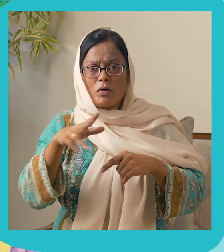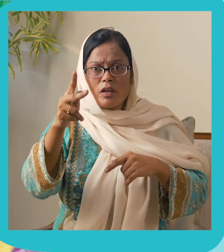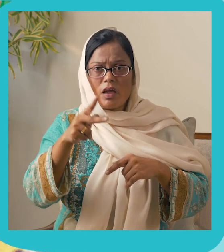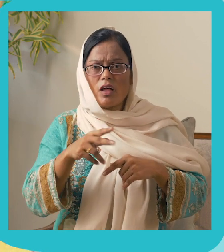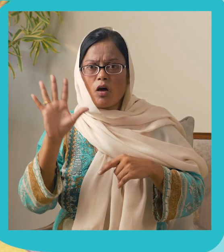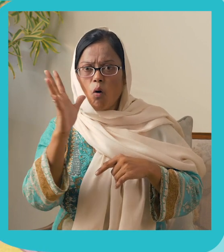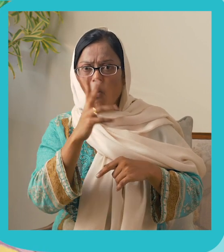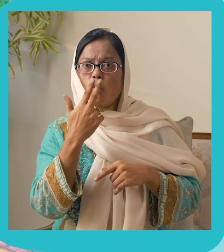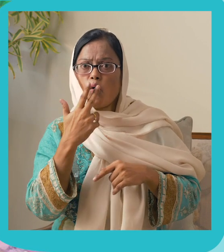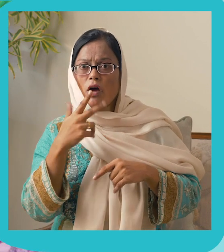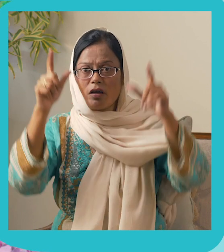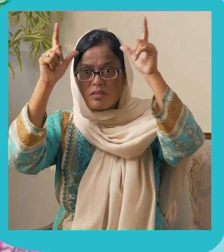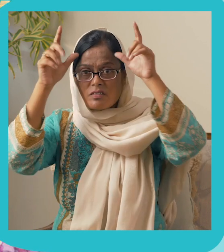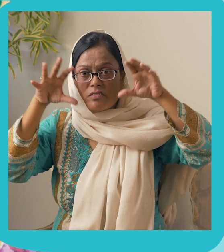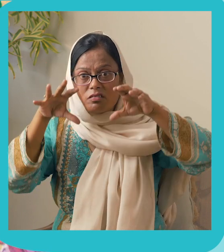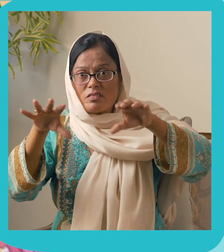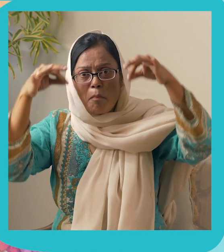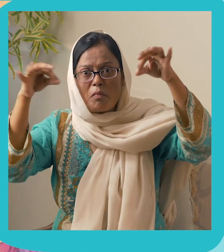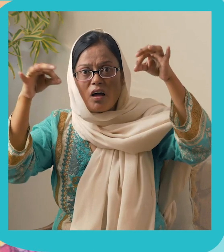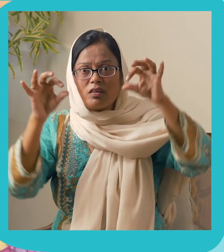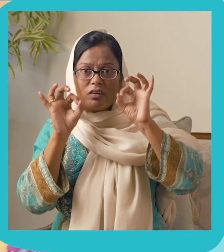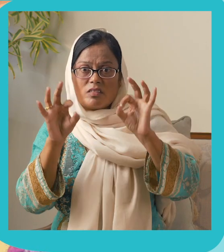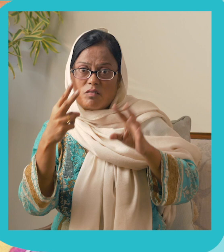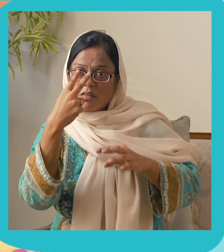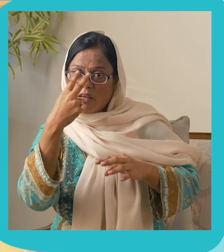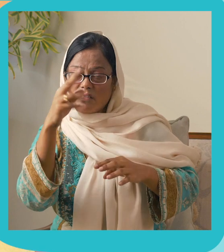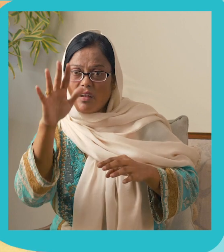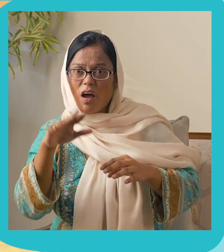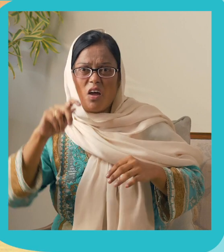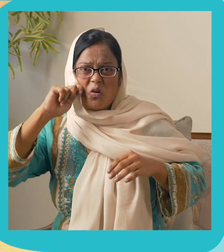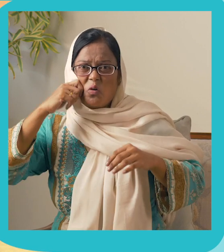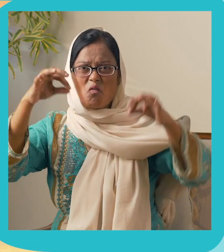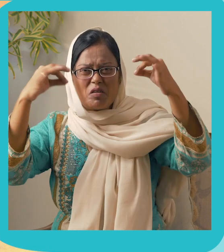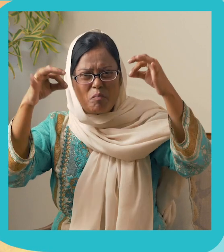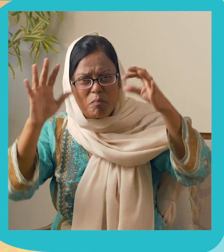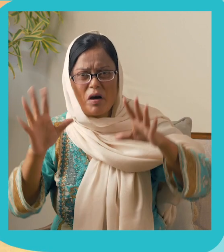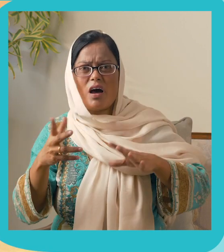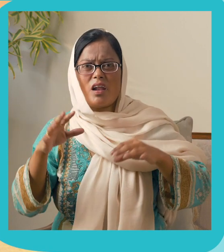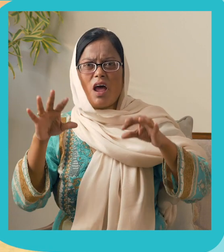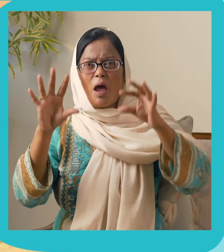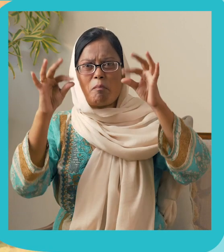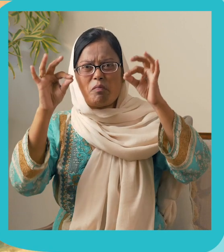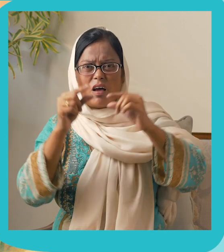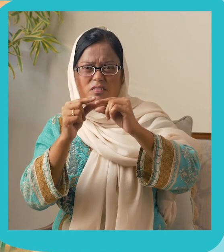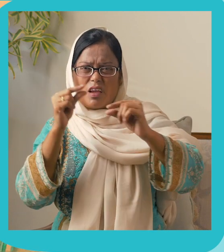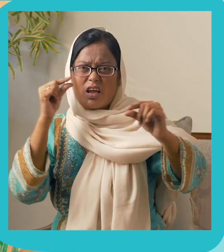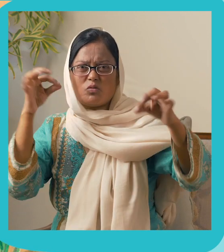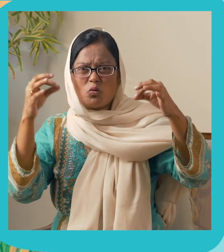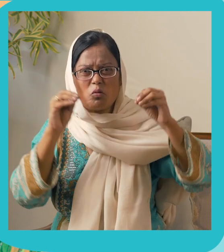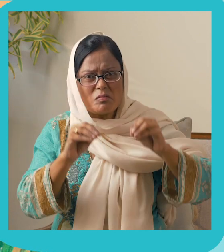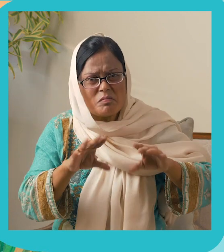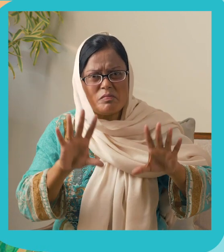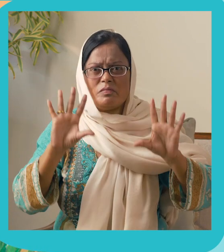He dreamt of plogers, crumpled, colored plastic bag plogers, candy wrapper